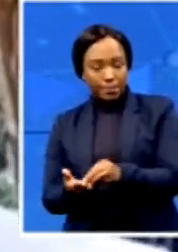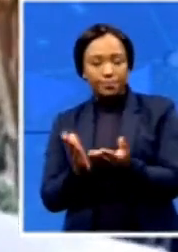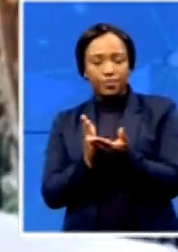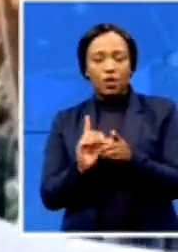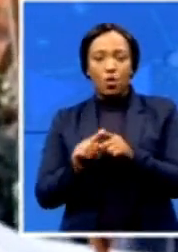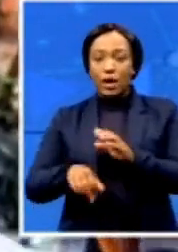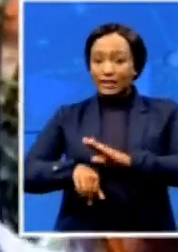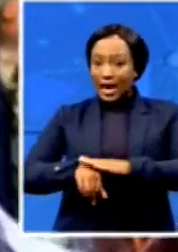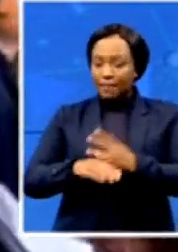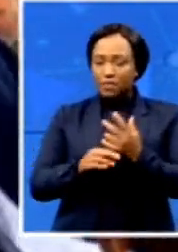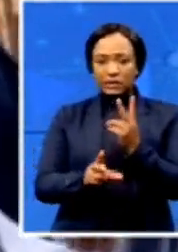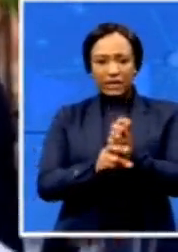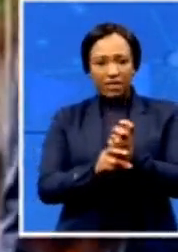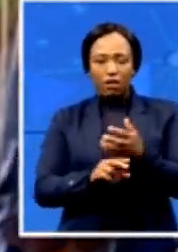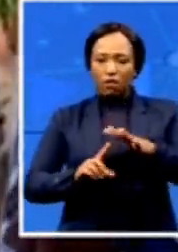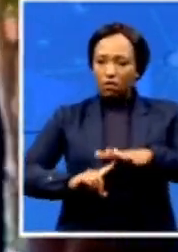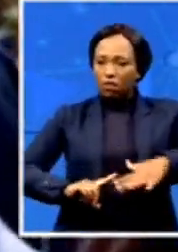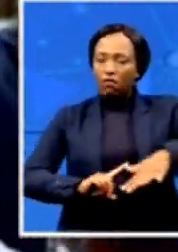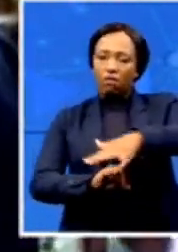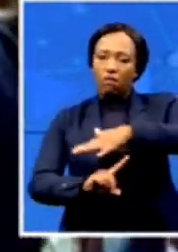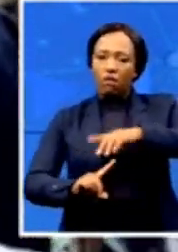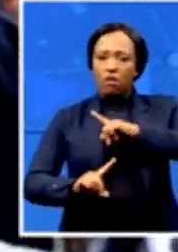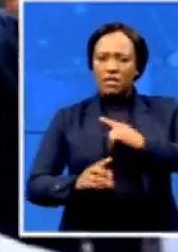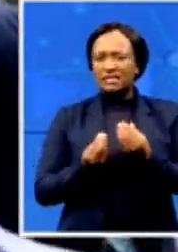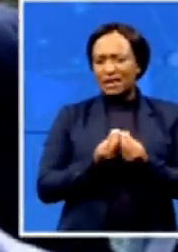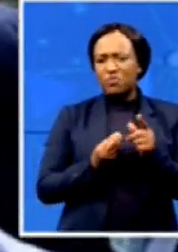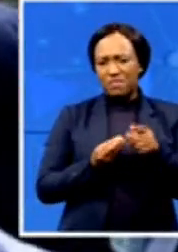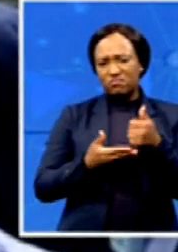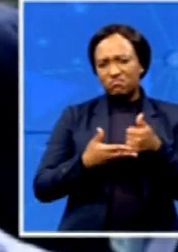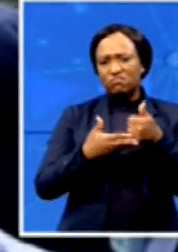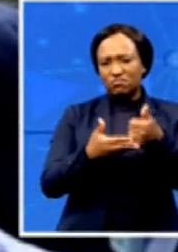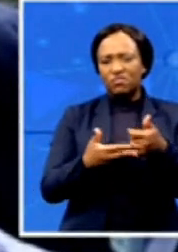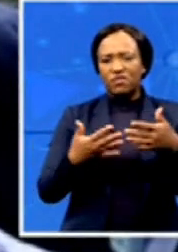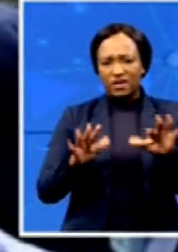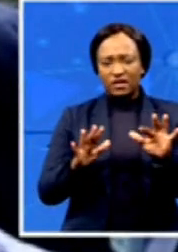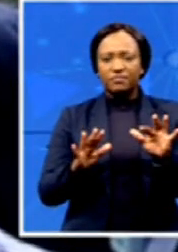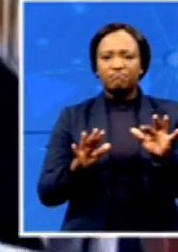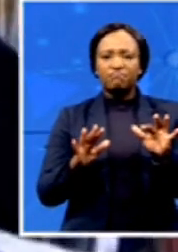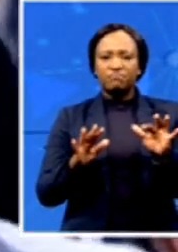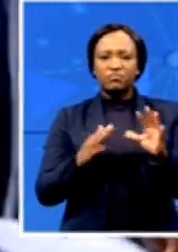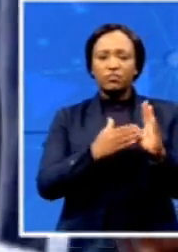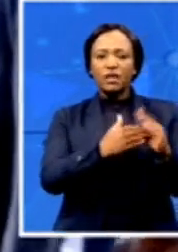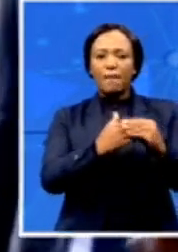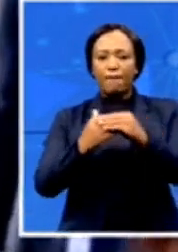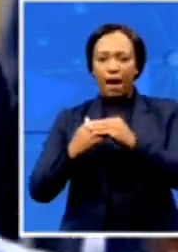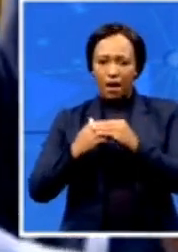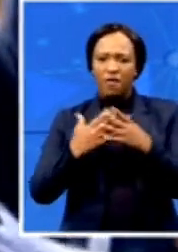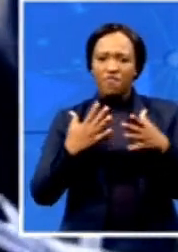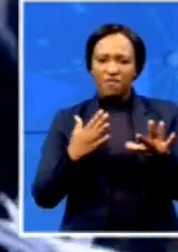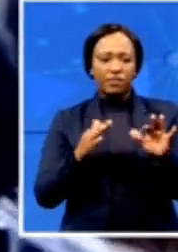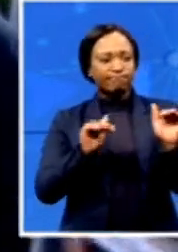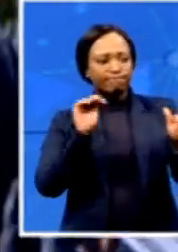we have something to do, and then we called on our members that they must make donations. There are a lot